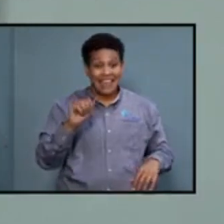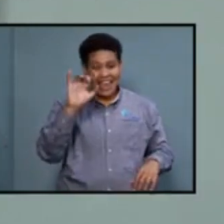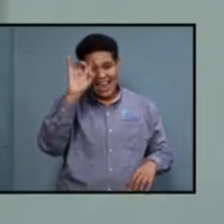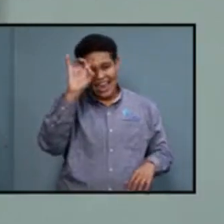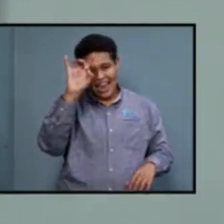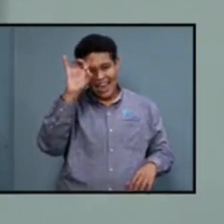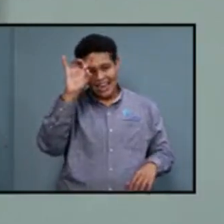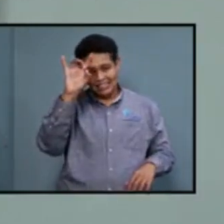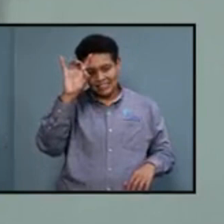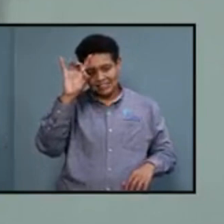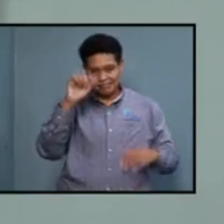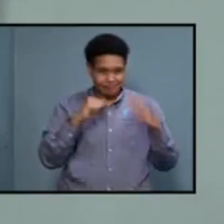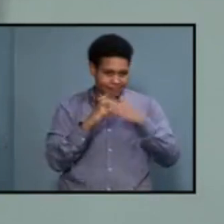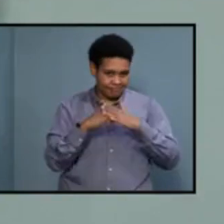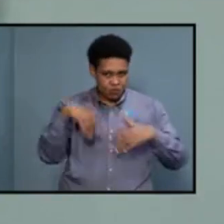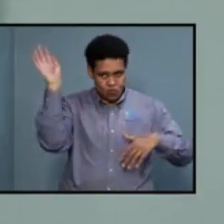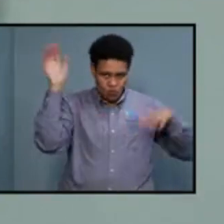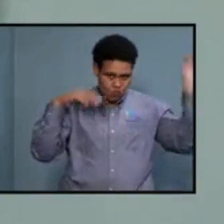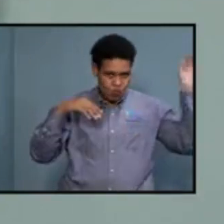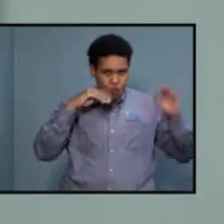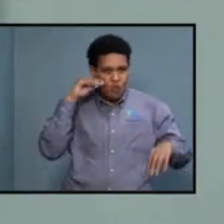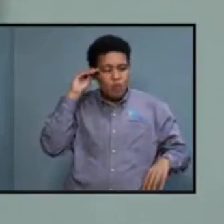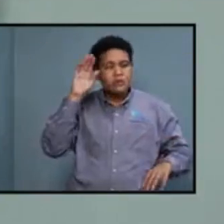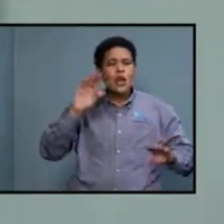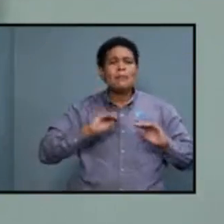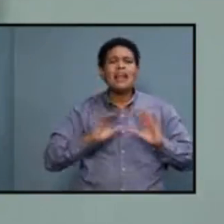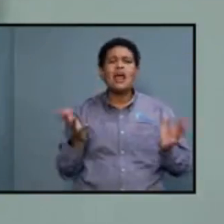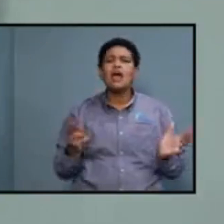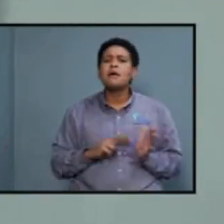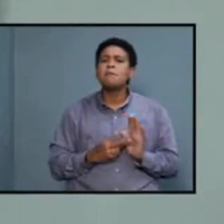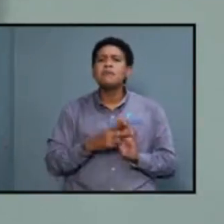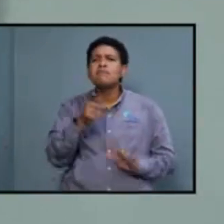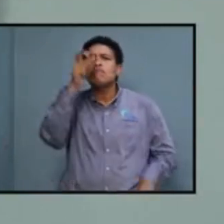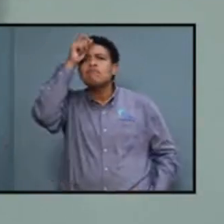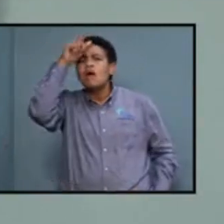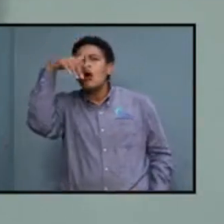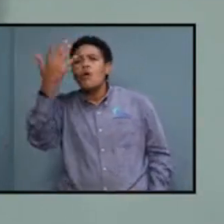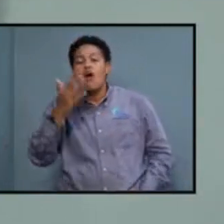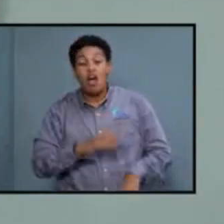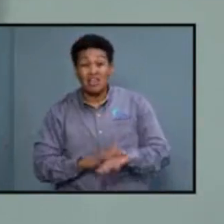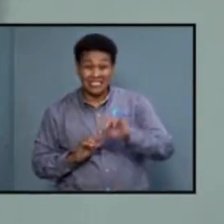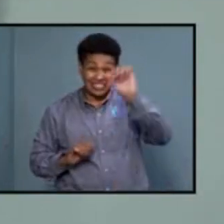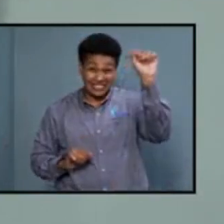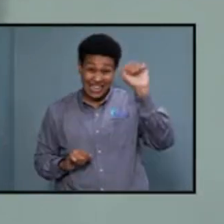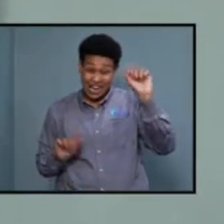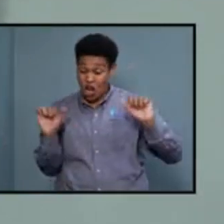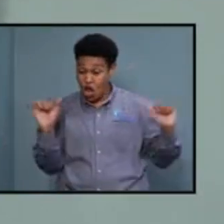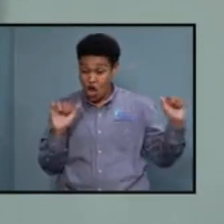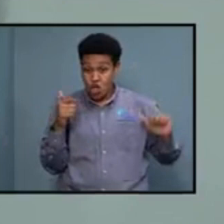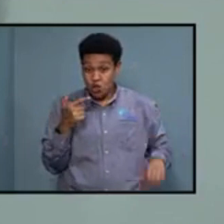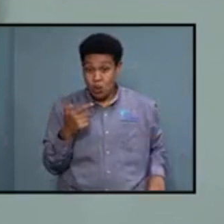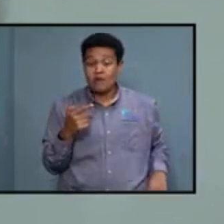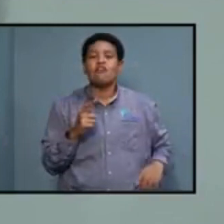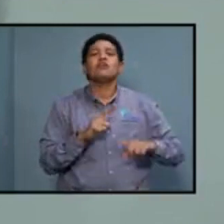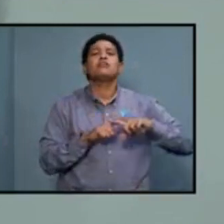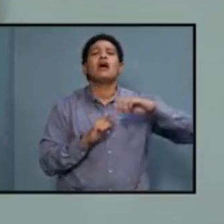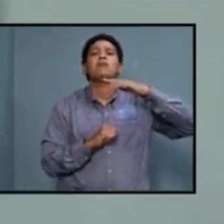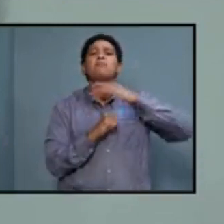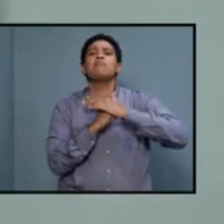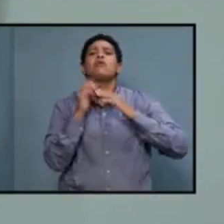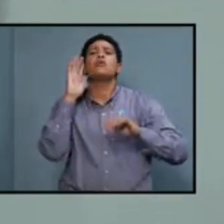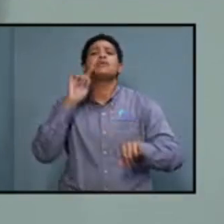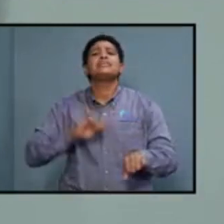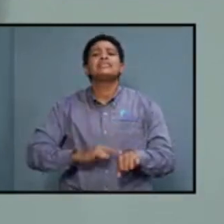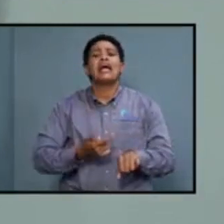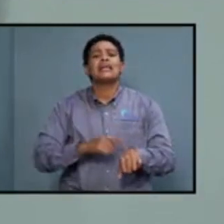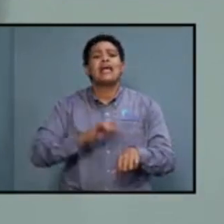8 pm so to be clear what this means on saturday august 21st the curfew will begin